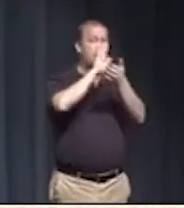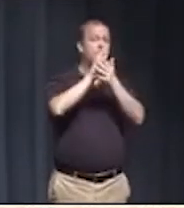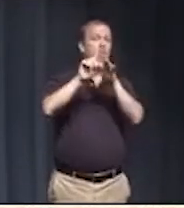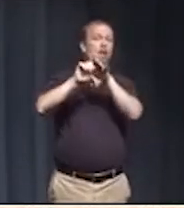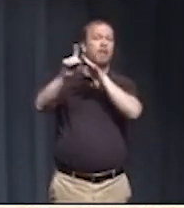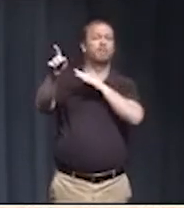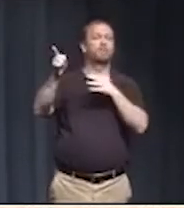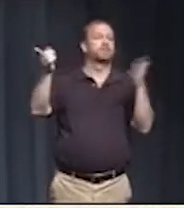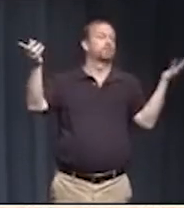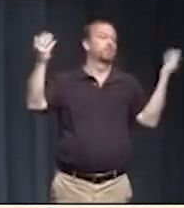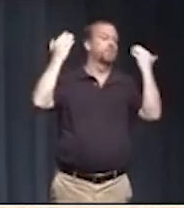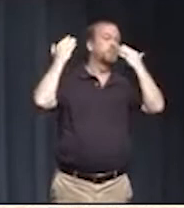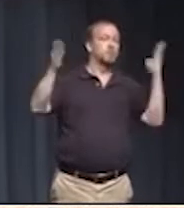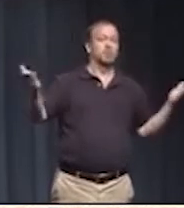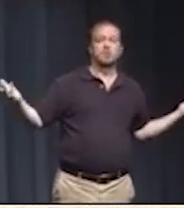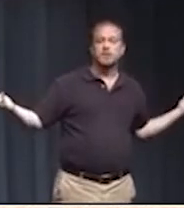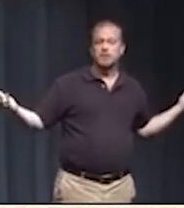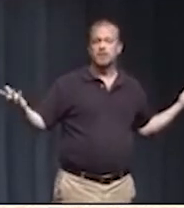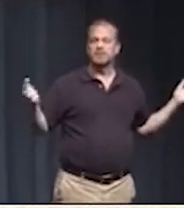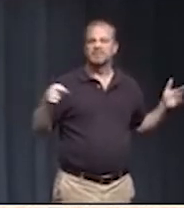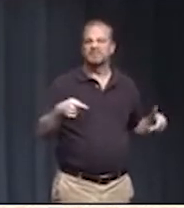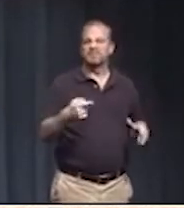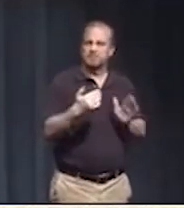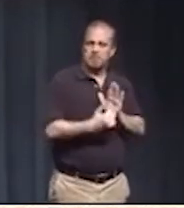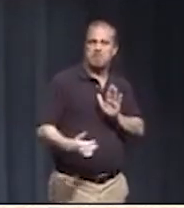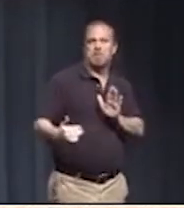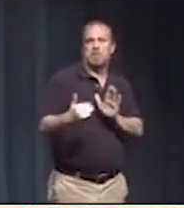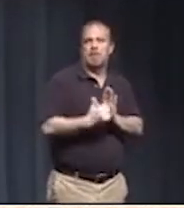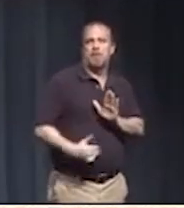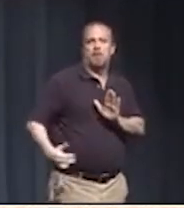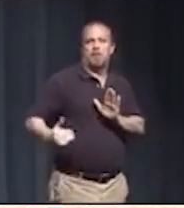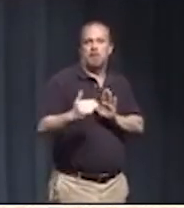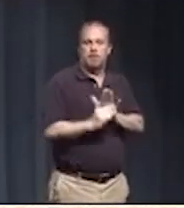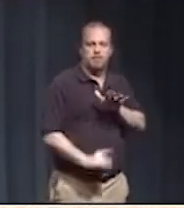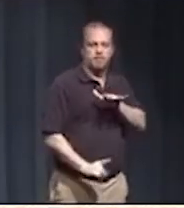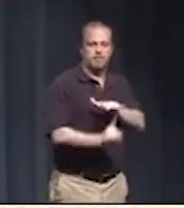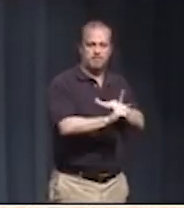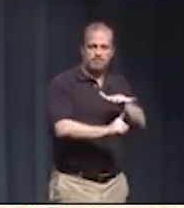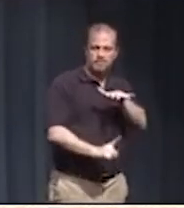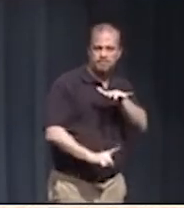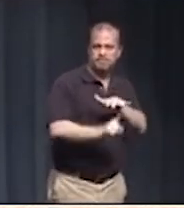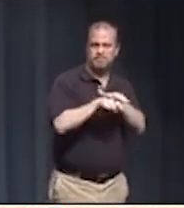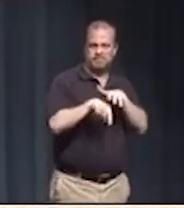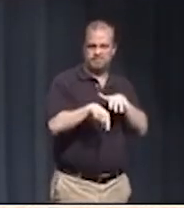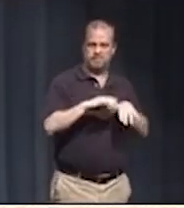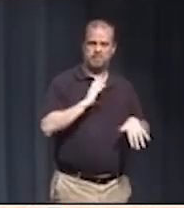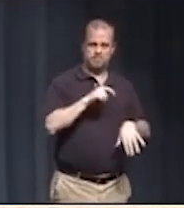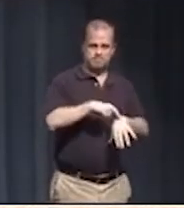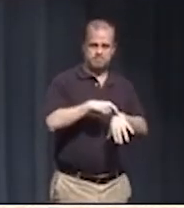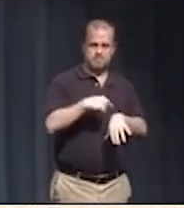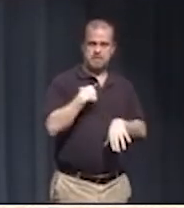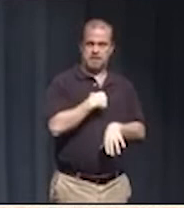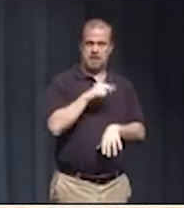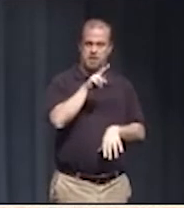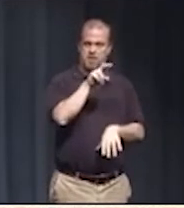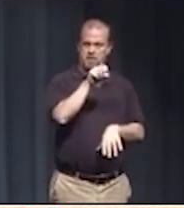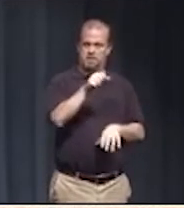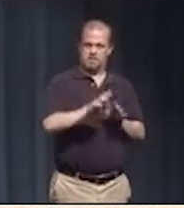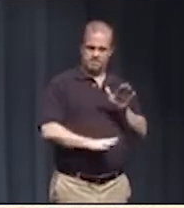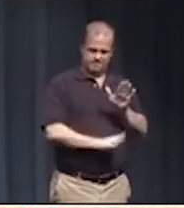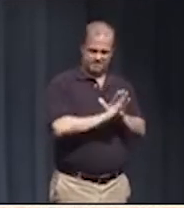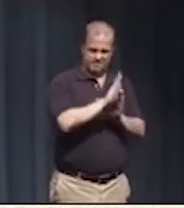whatever. You know, this is a constant theme throughout our time period, through our development historically.